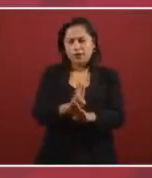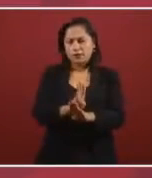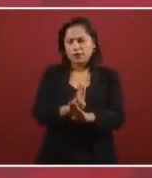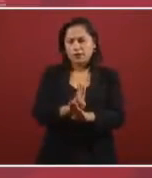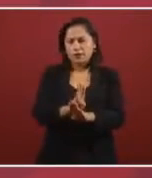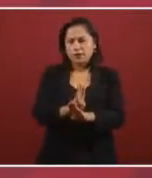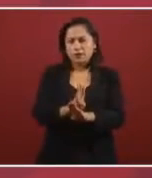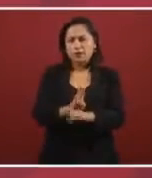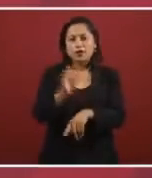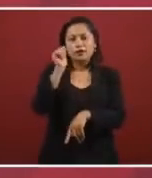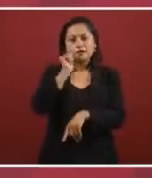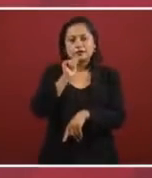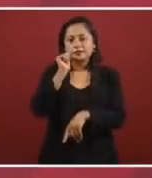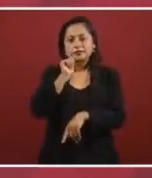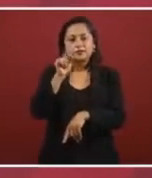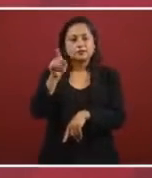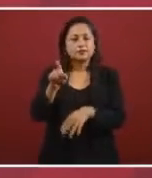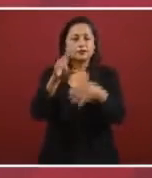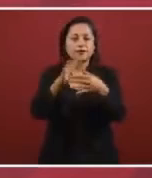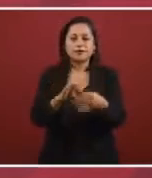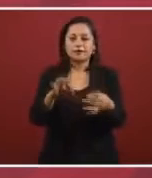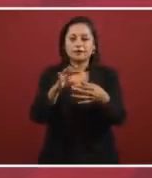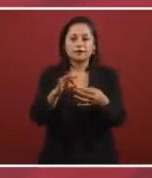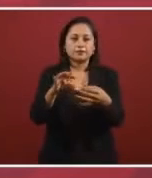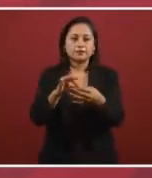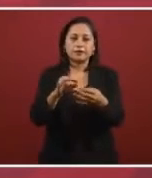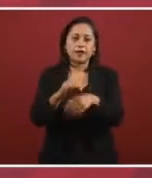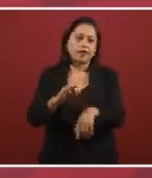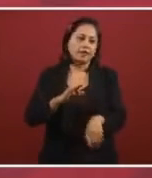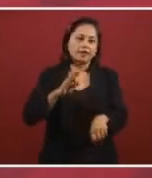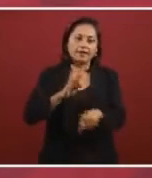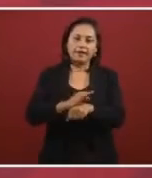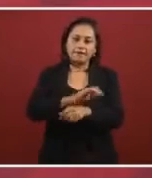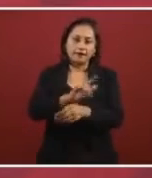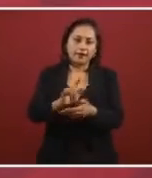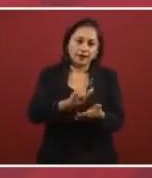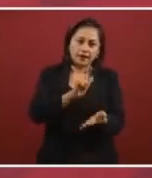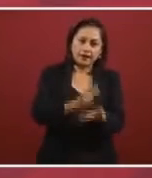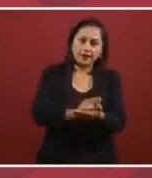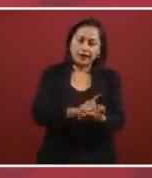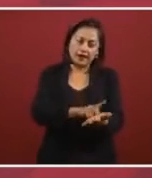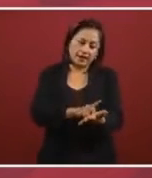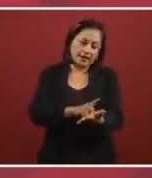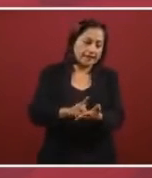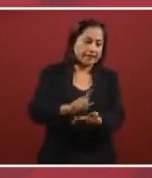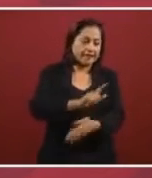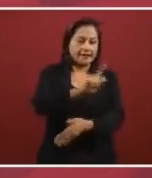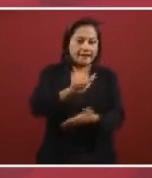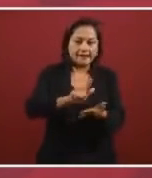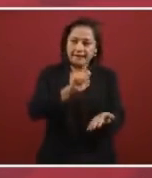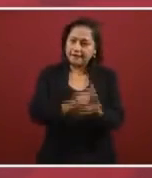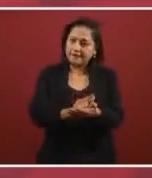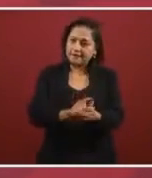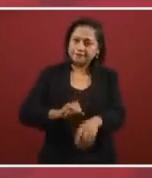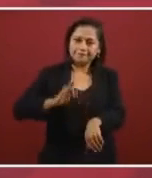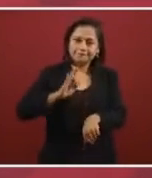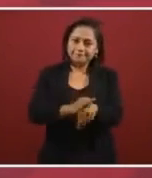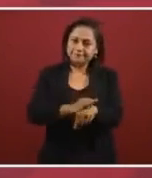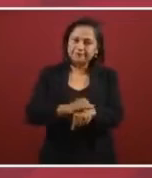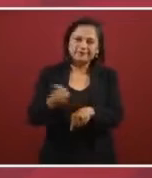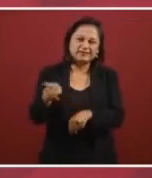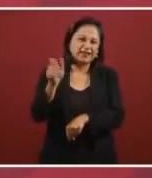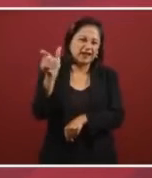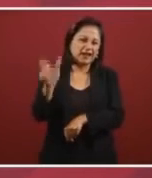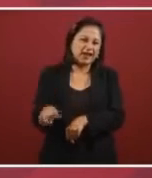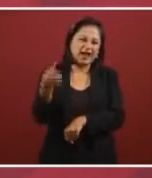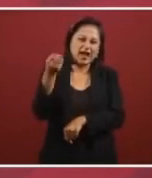of the state of rights. They're very interested in that, that they guarantee legalization